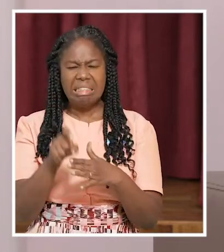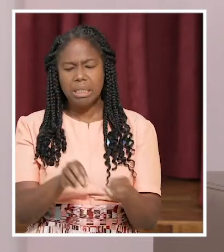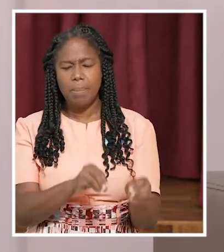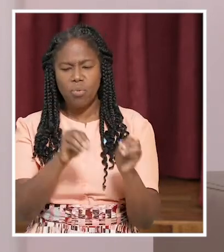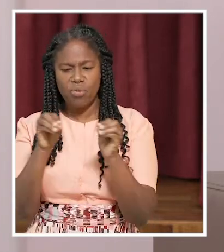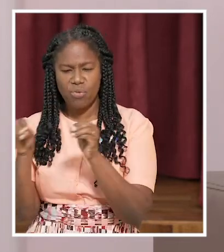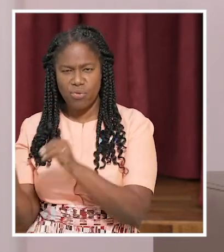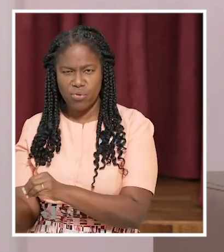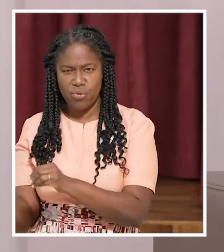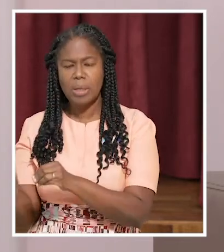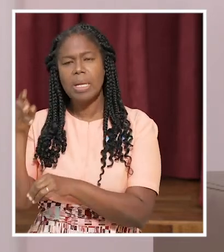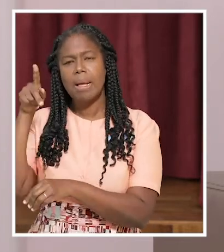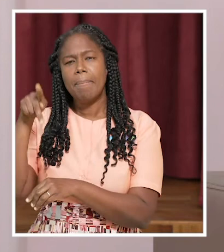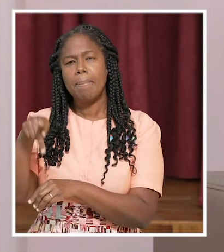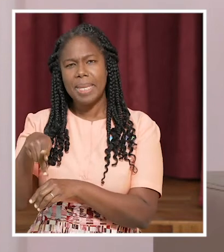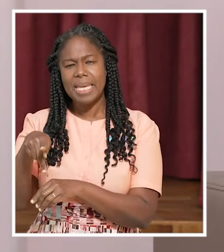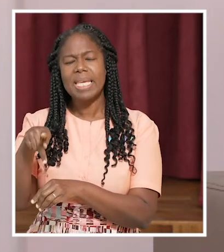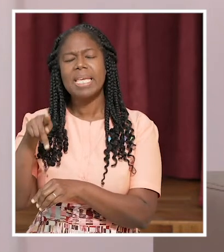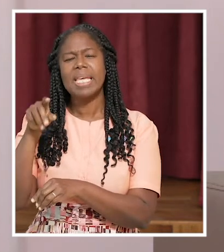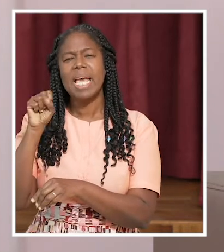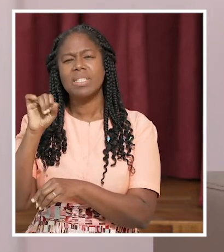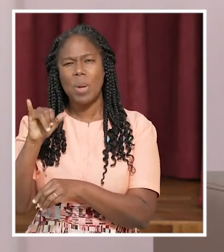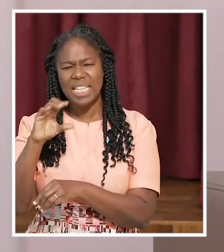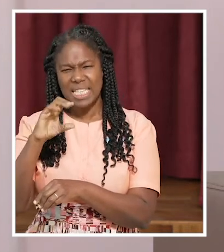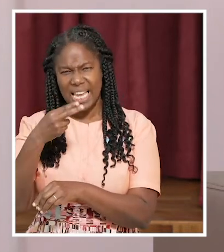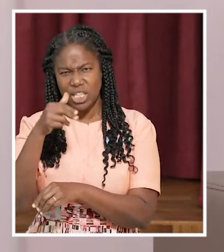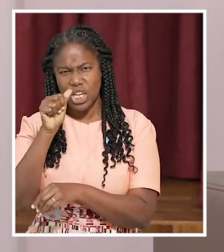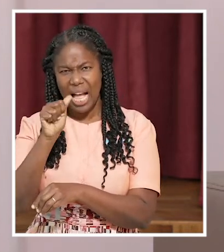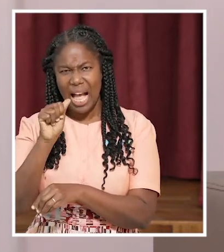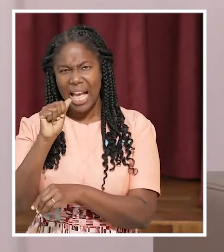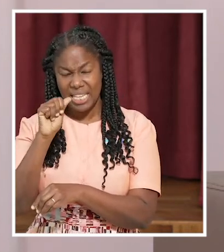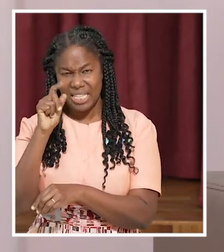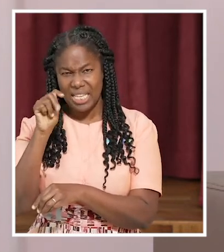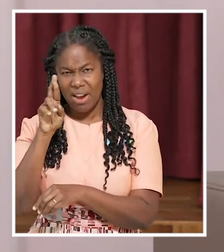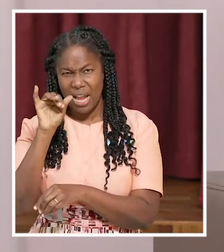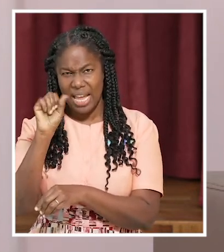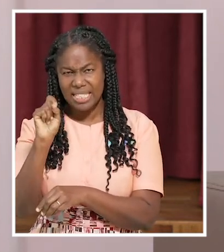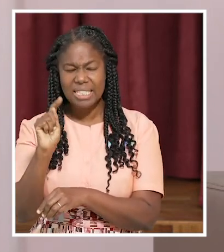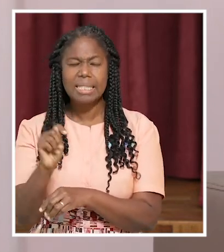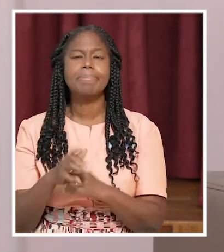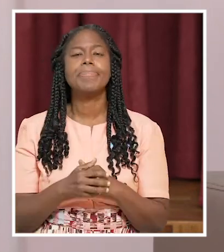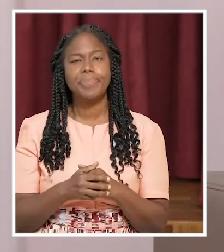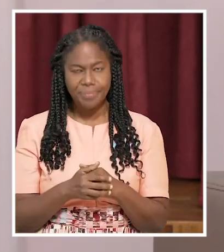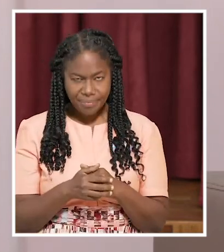severity of symptom patterns, they tend to refer to doctors who can place that person